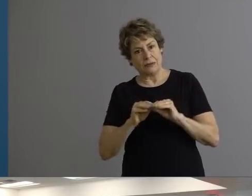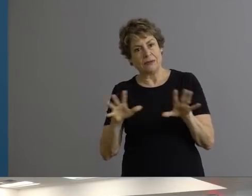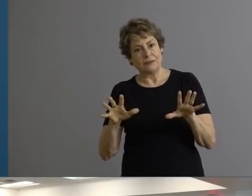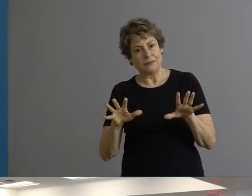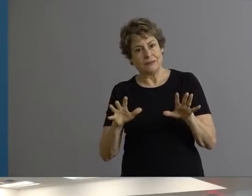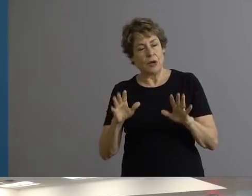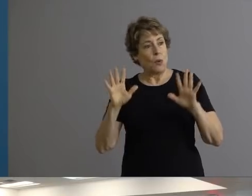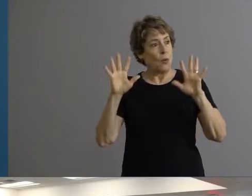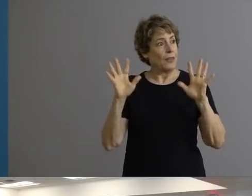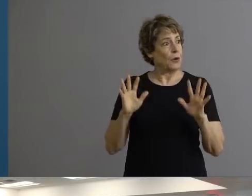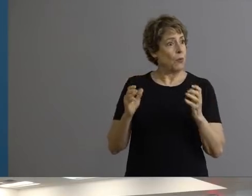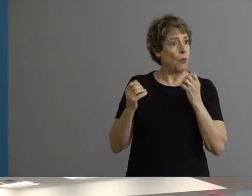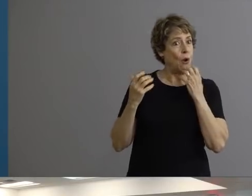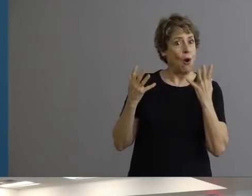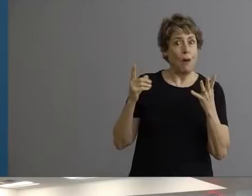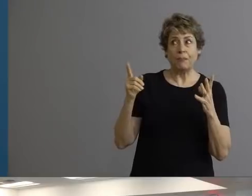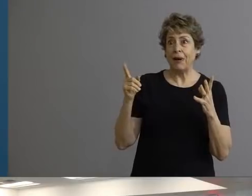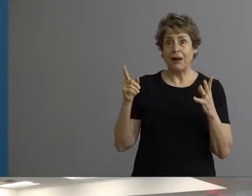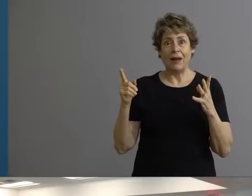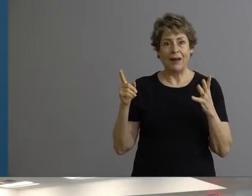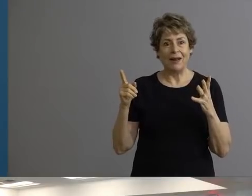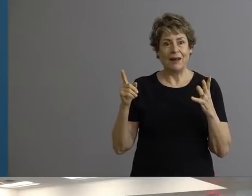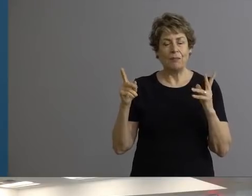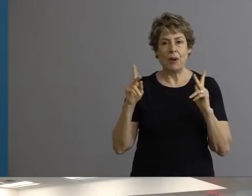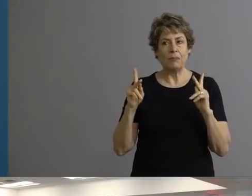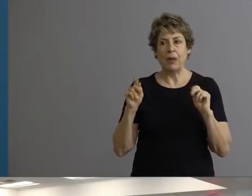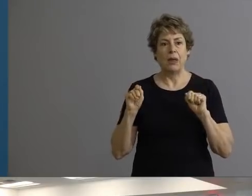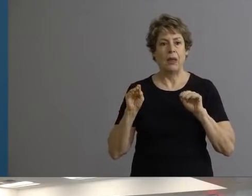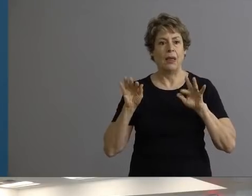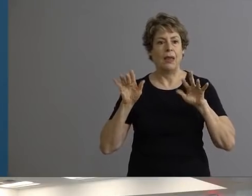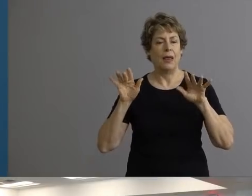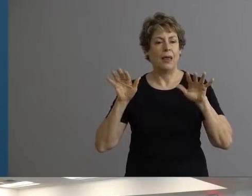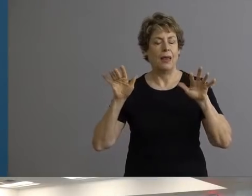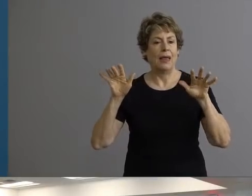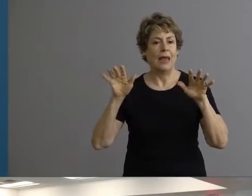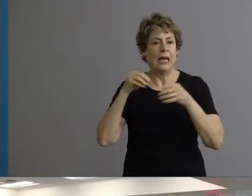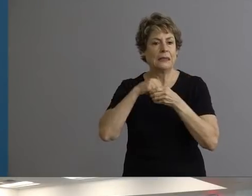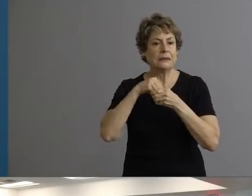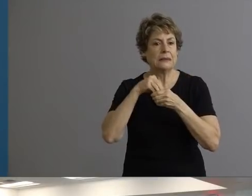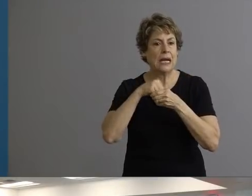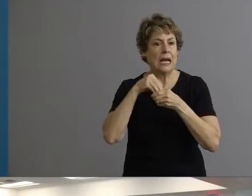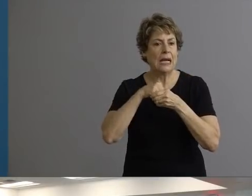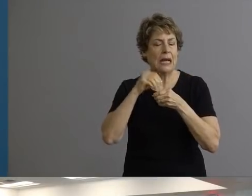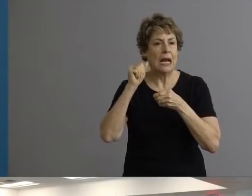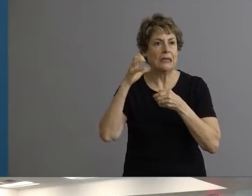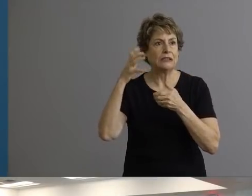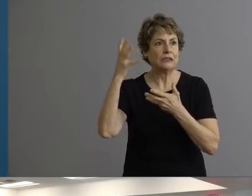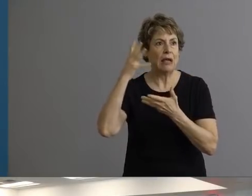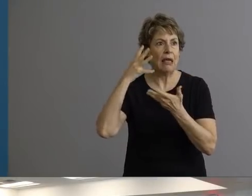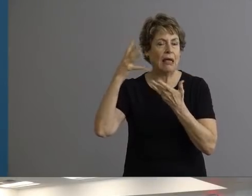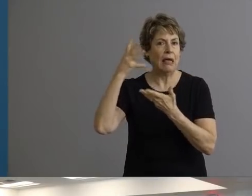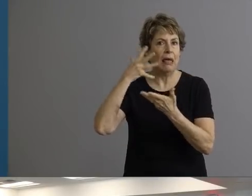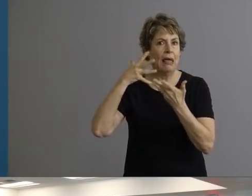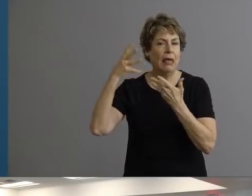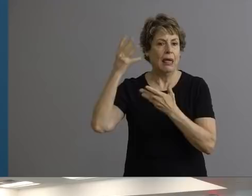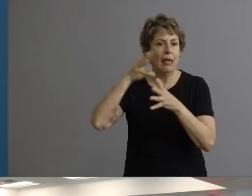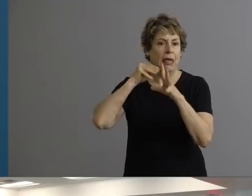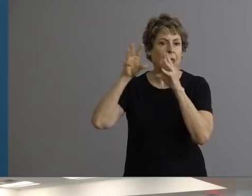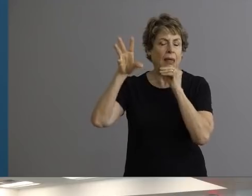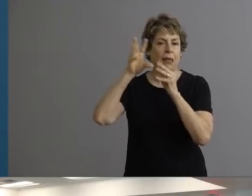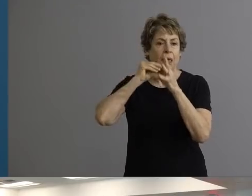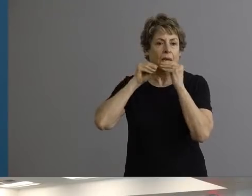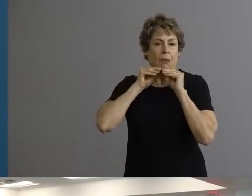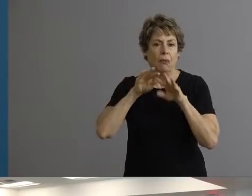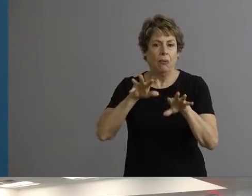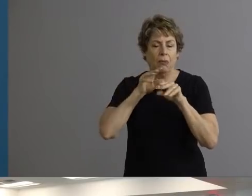now, Arizona's inside with circulation happening and seeing the virus become more widespread. The rest of